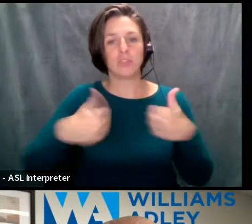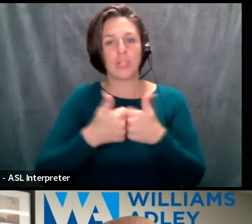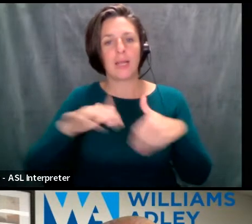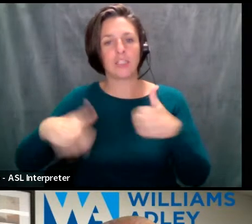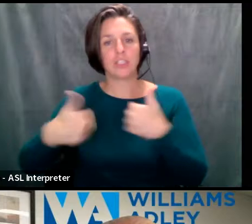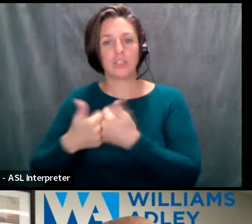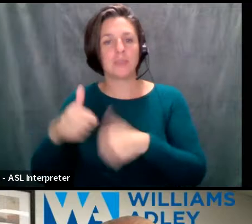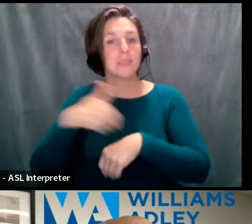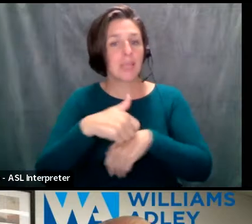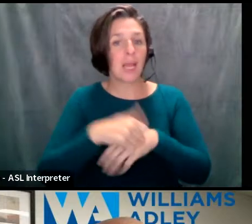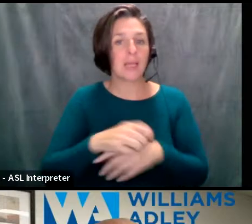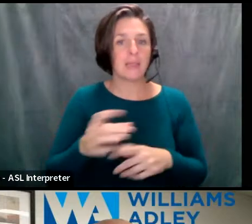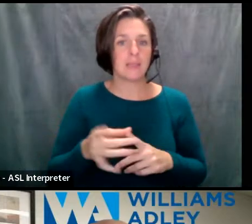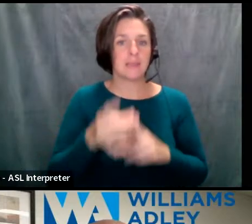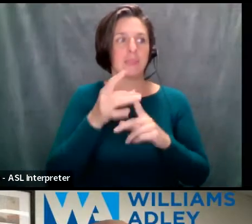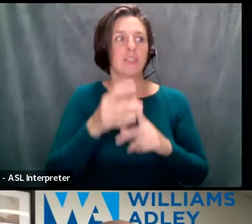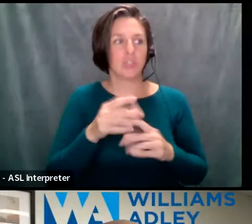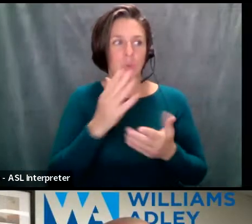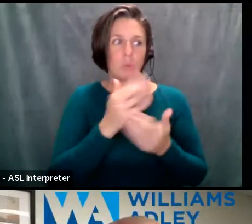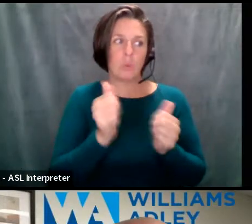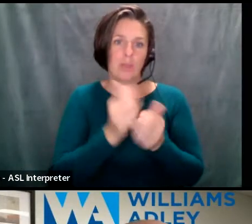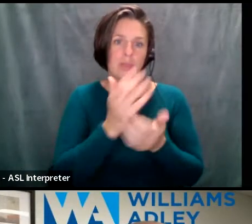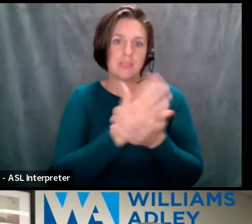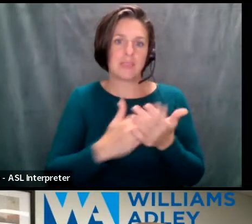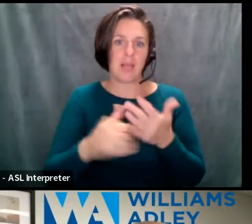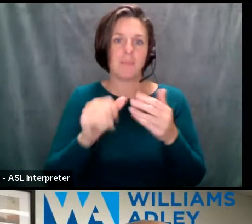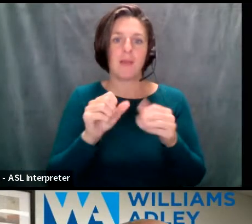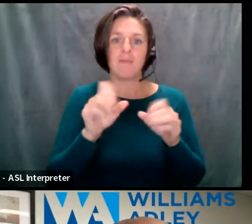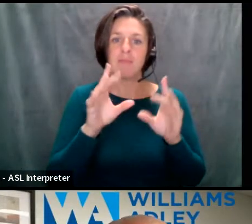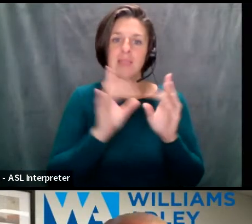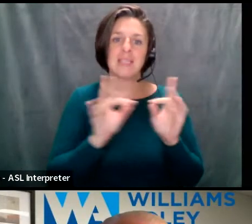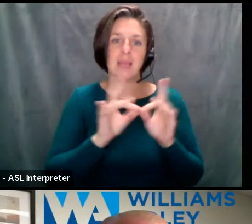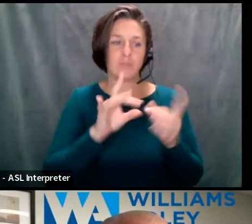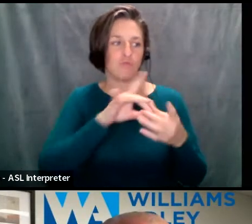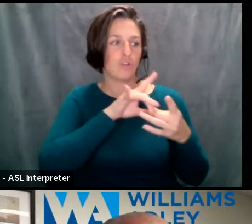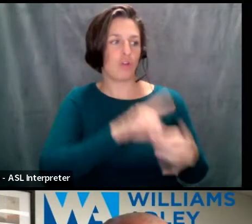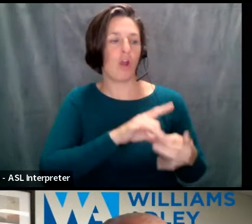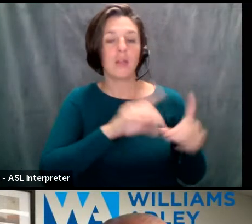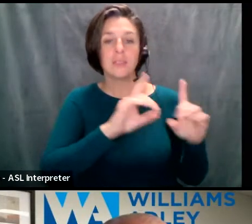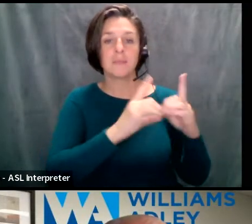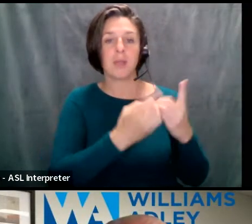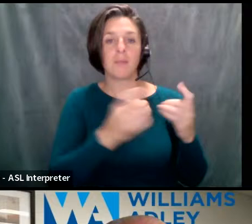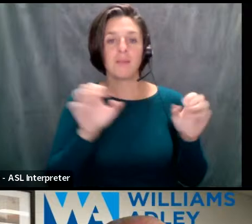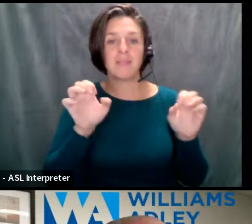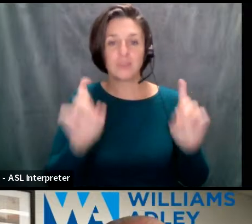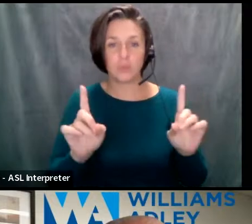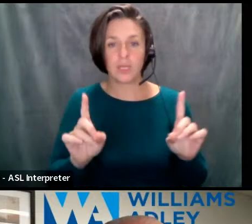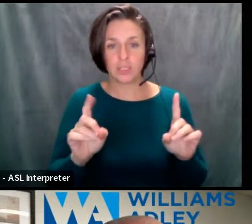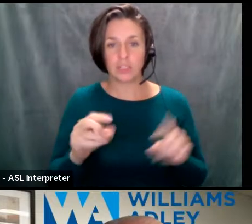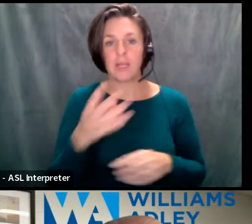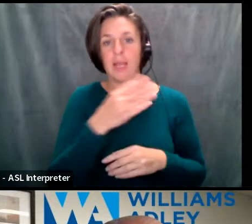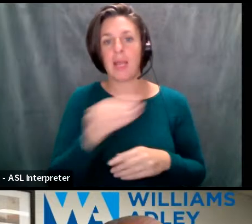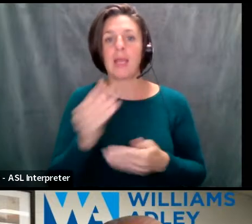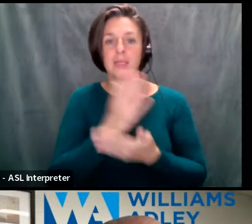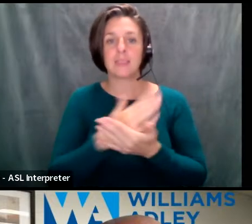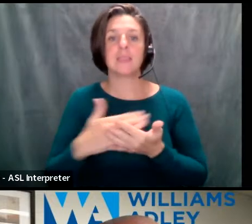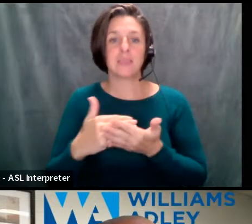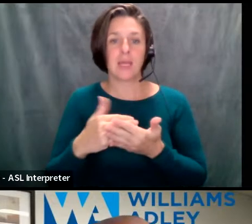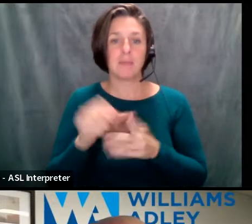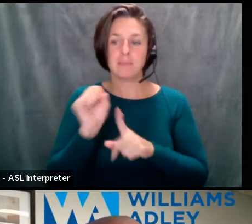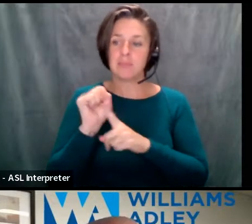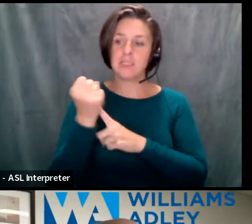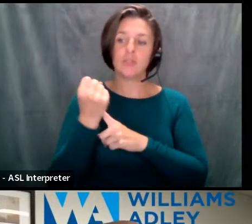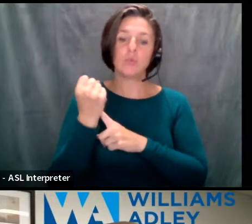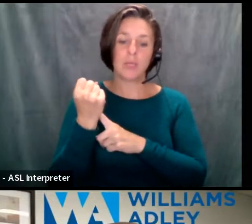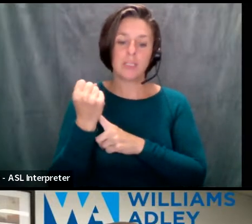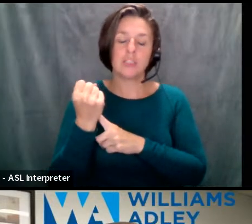of the statements regarding the Department of Education and some situations in